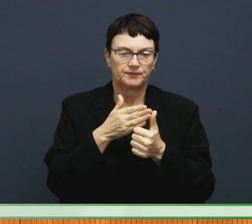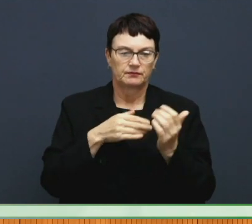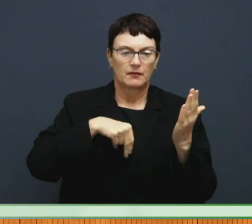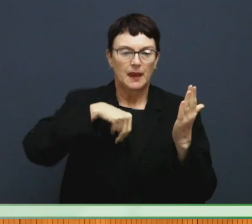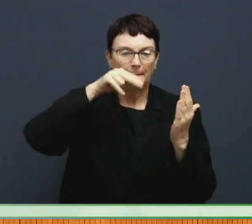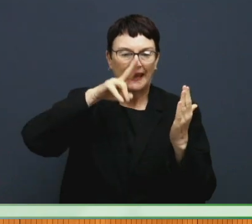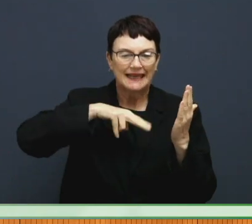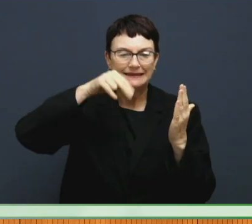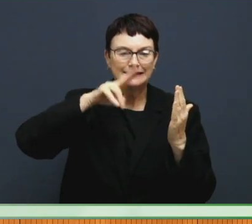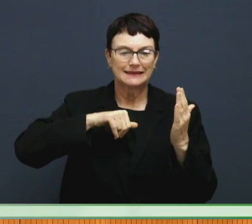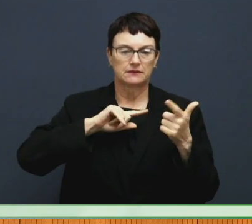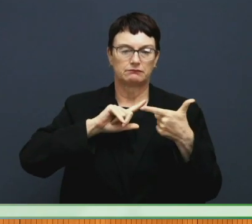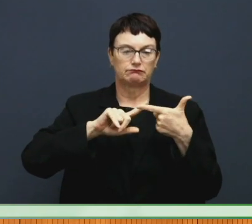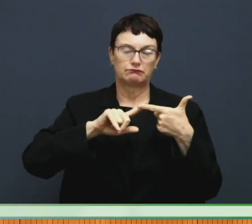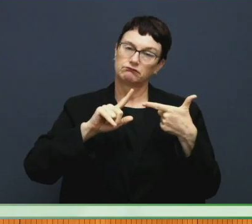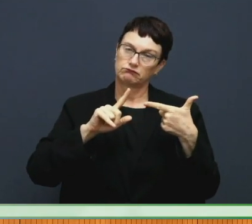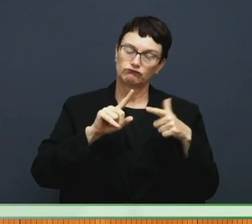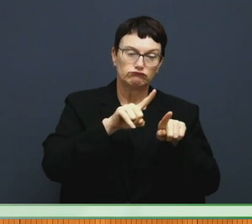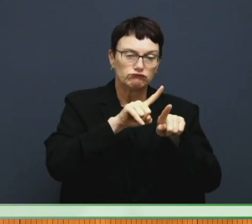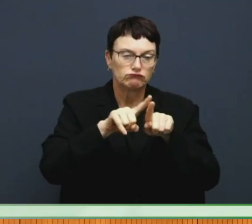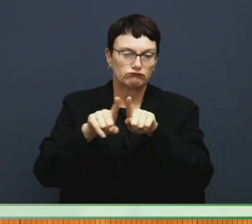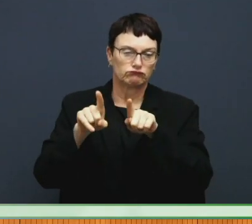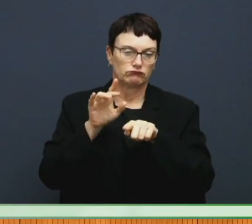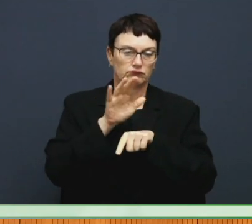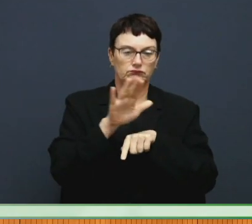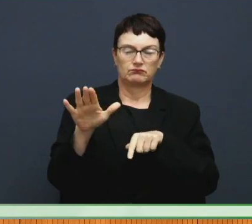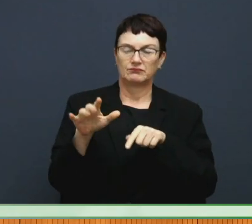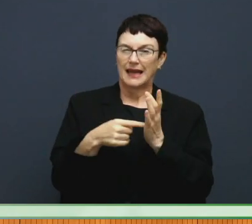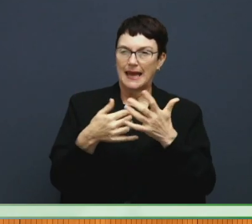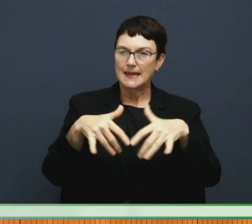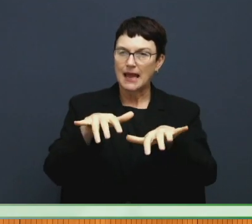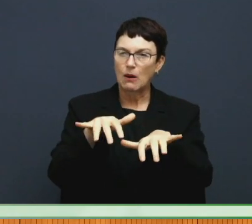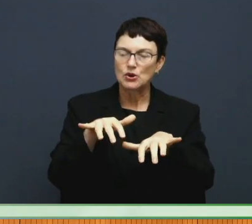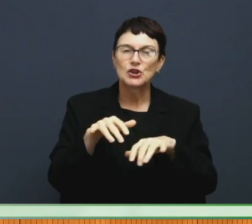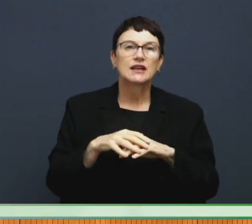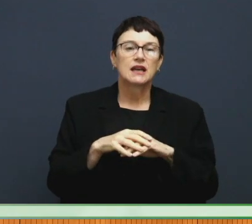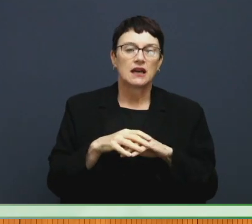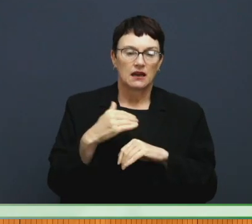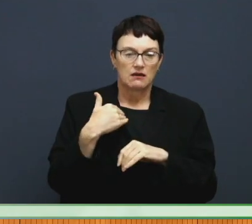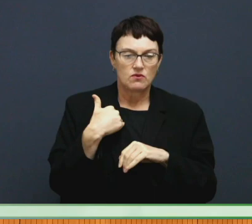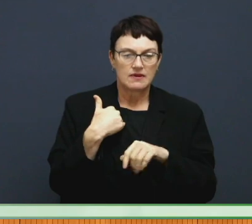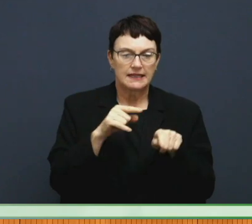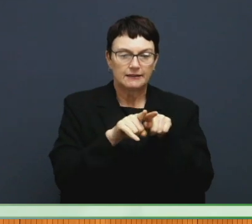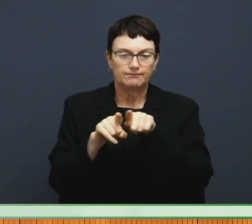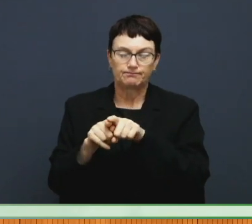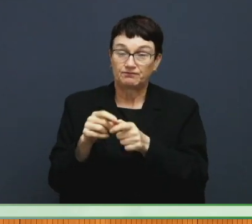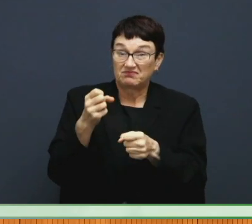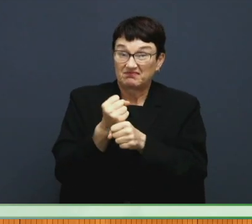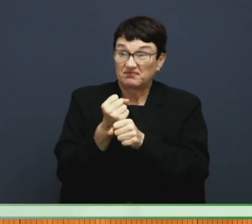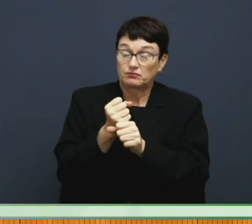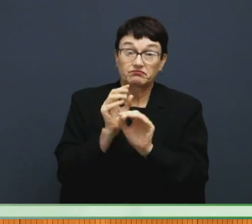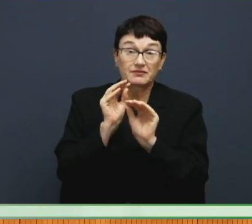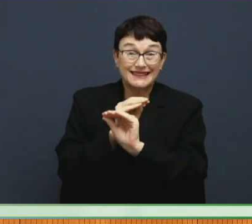and painting surface protection. We also impart teaching with digital technologies to